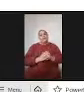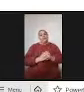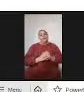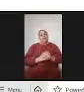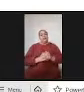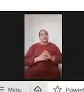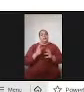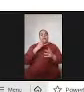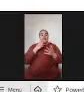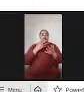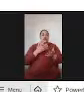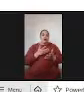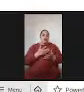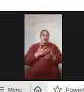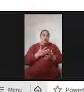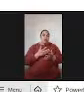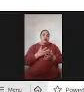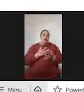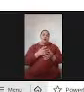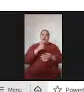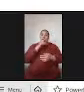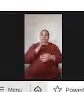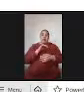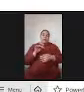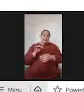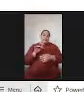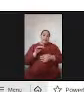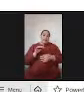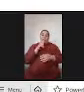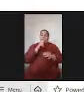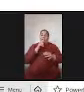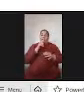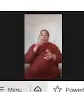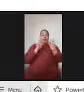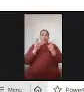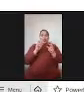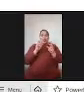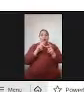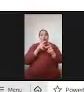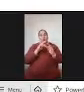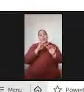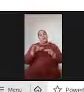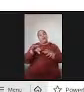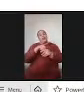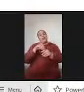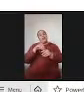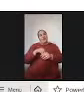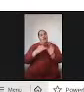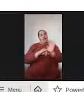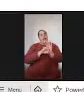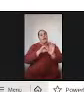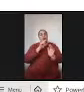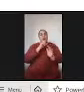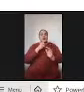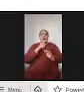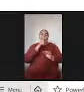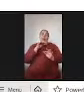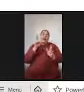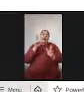Chair, the public hearings and the identification of venues for public